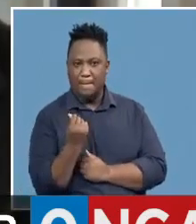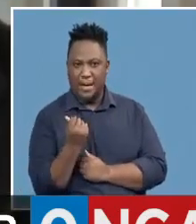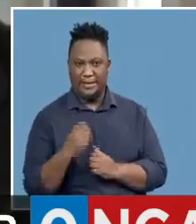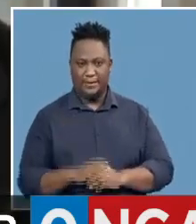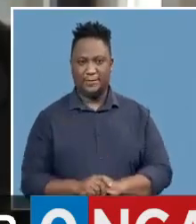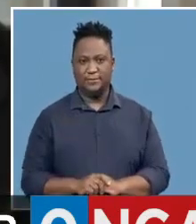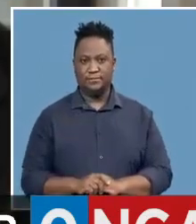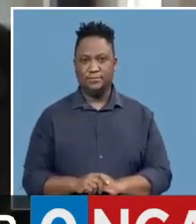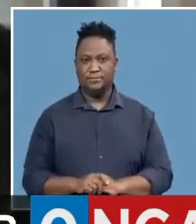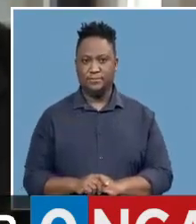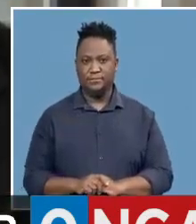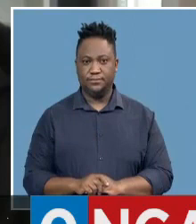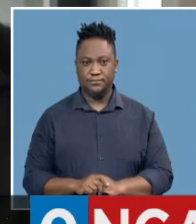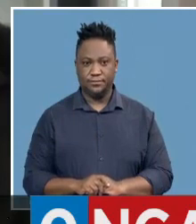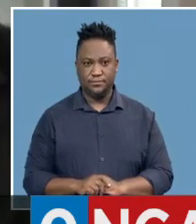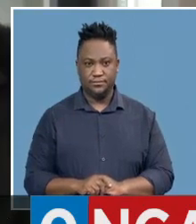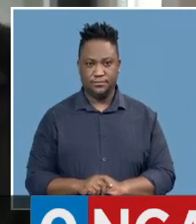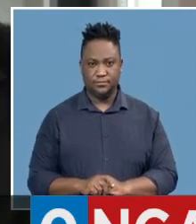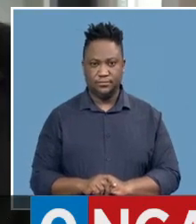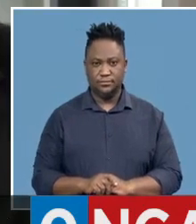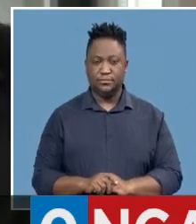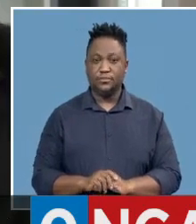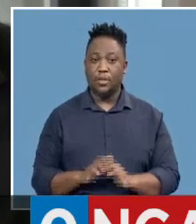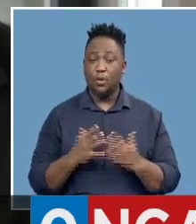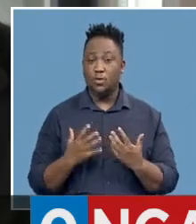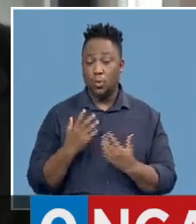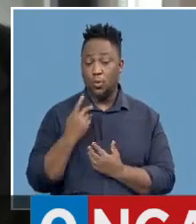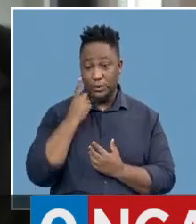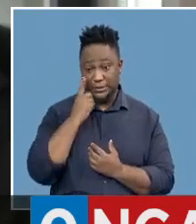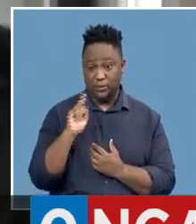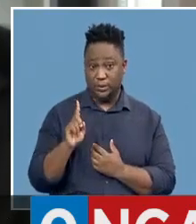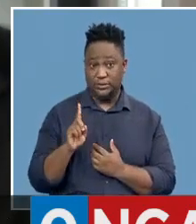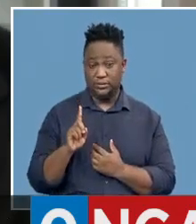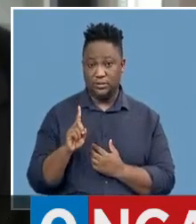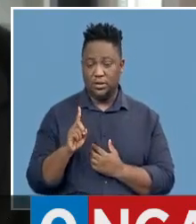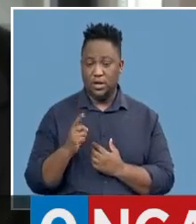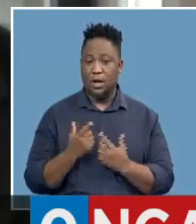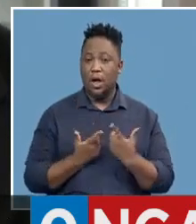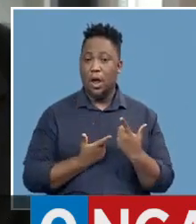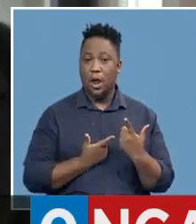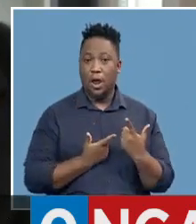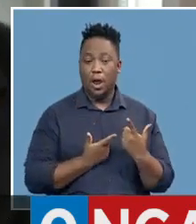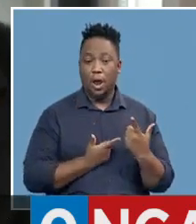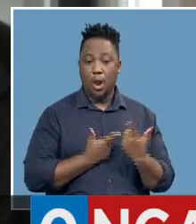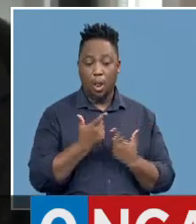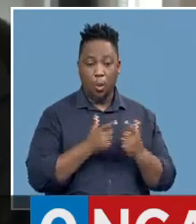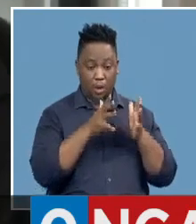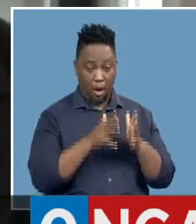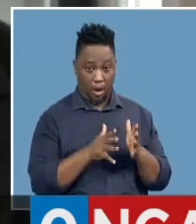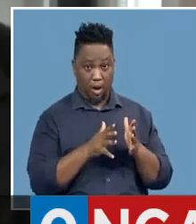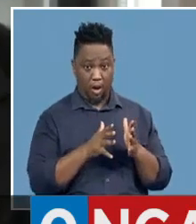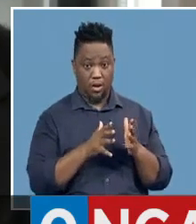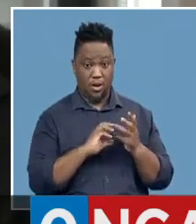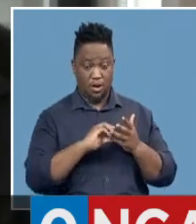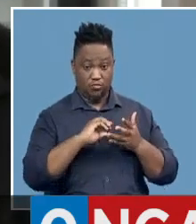are indications that people may have colluded with some legal practitioners to milk the